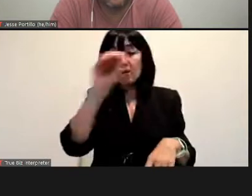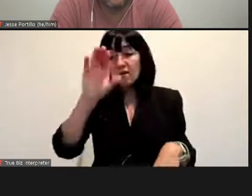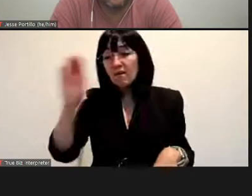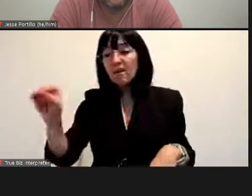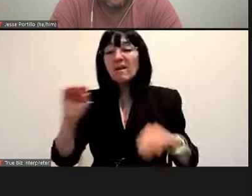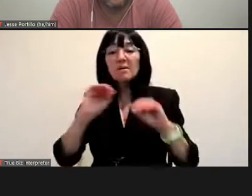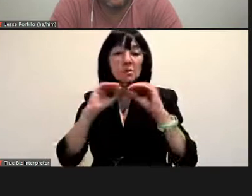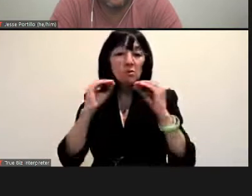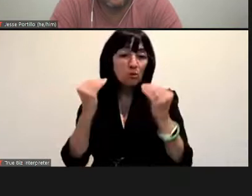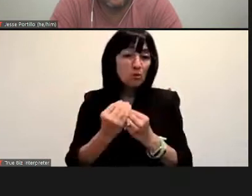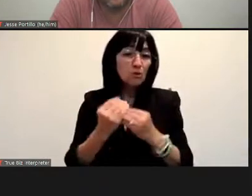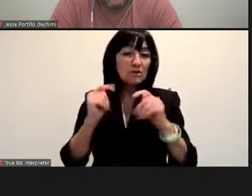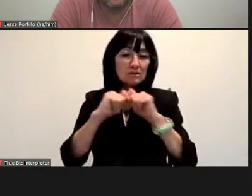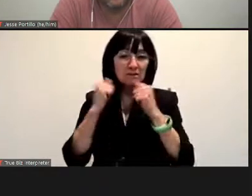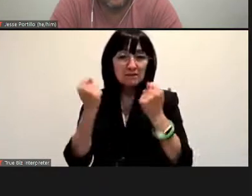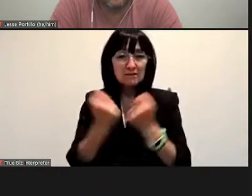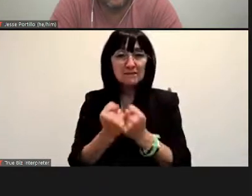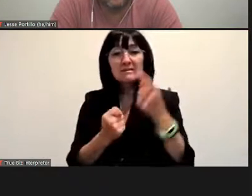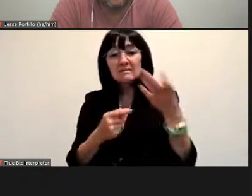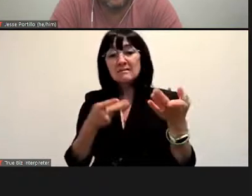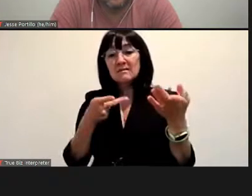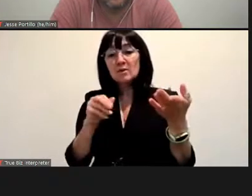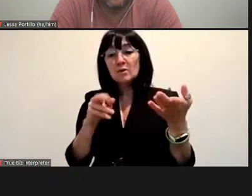at Portia's research over the last